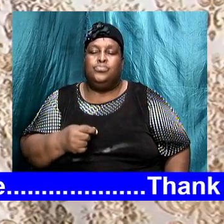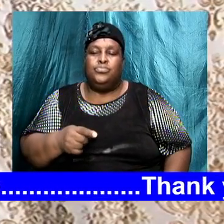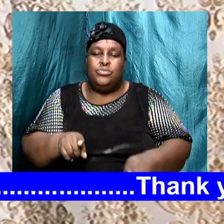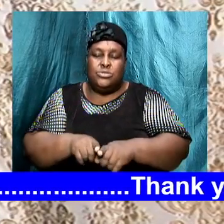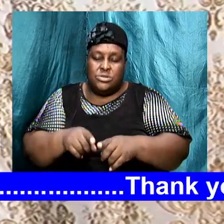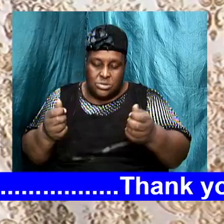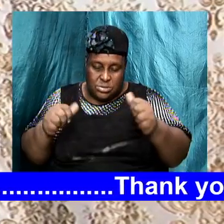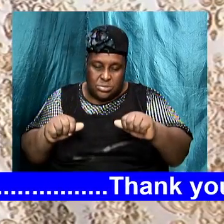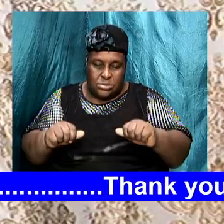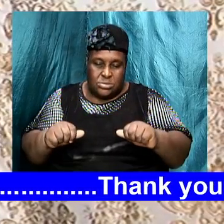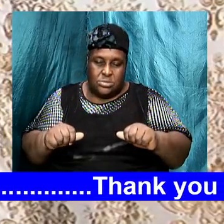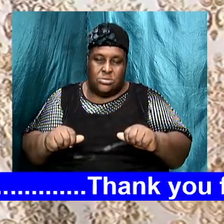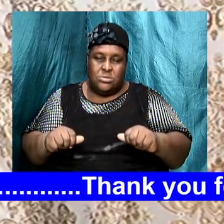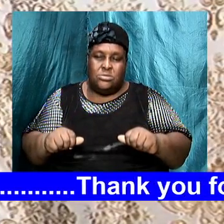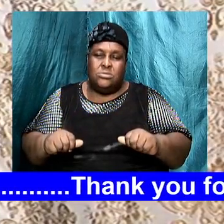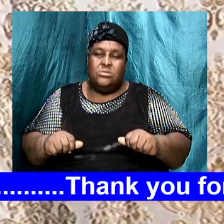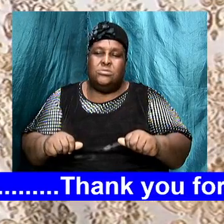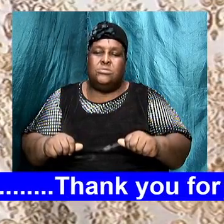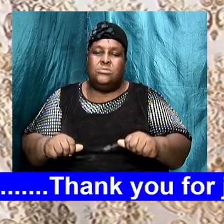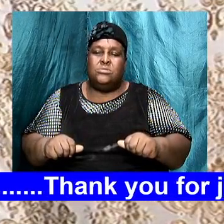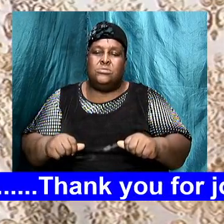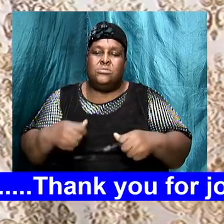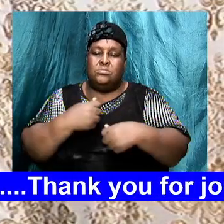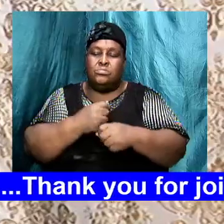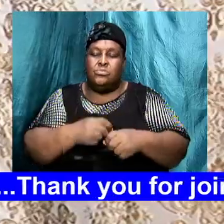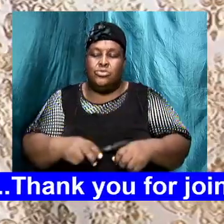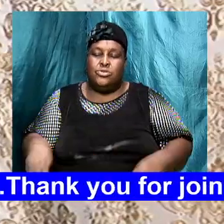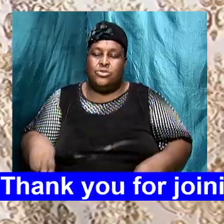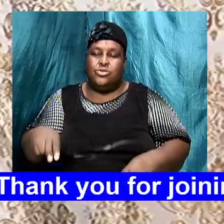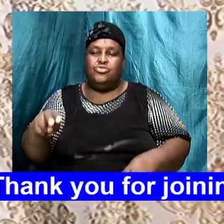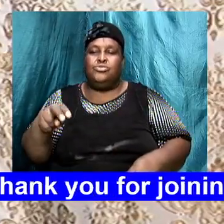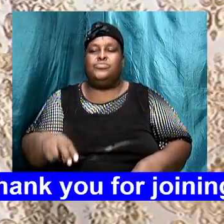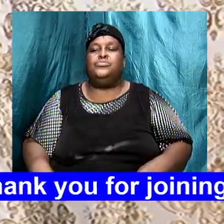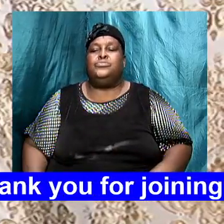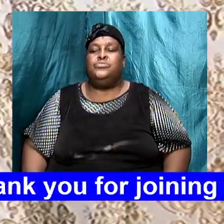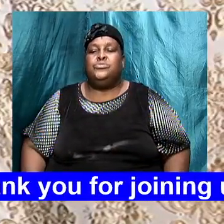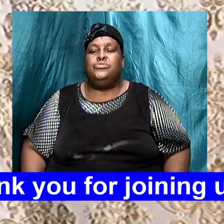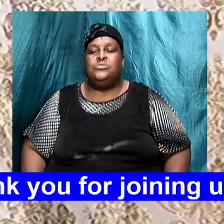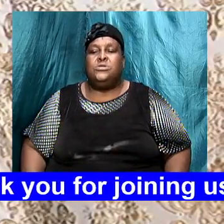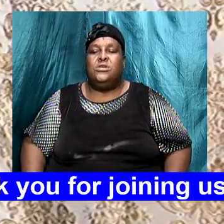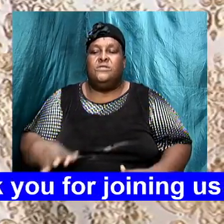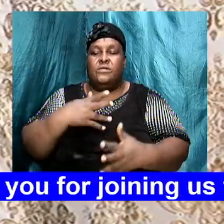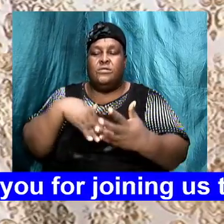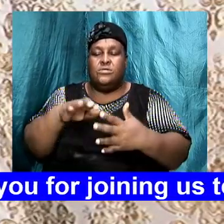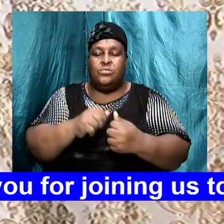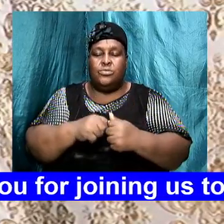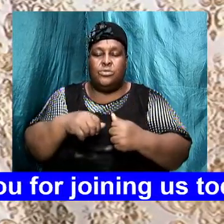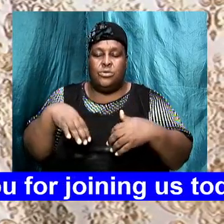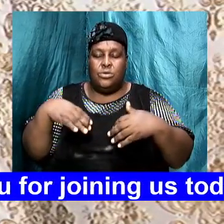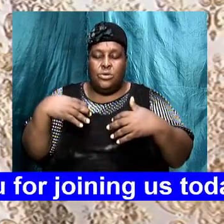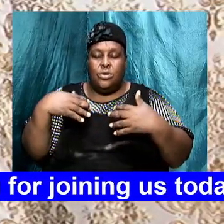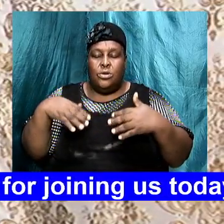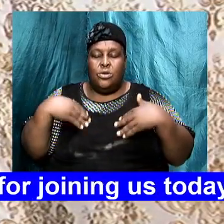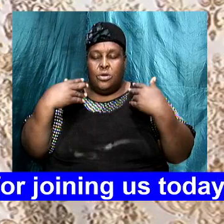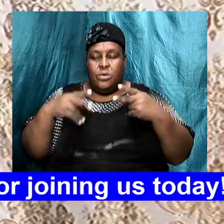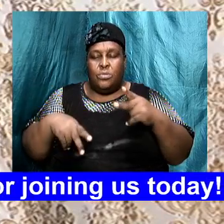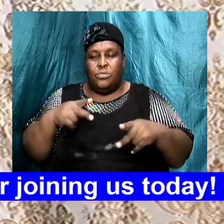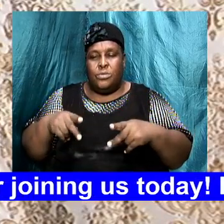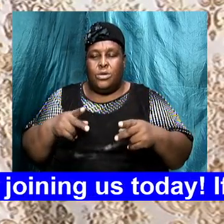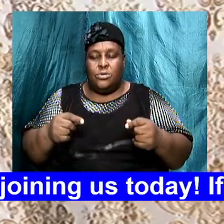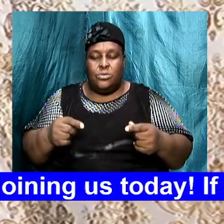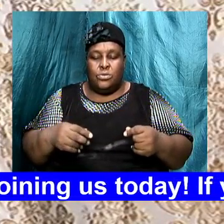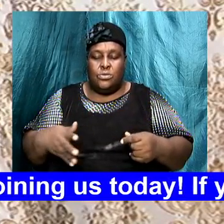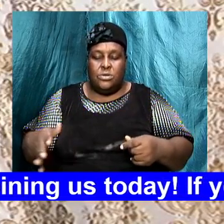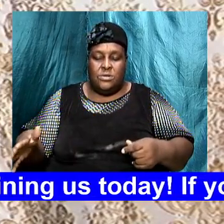put back that trip on, and we will go and we will fellowship with our young people, and we get to go through the things that we wanted to